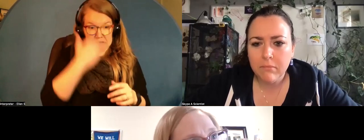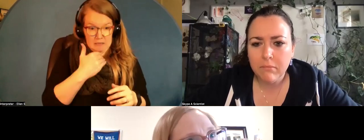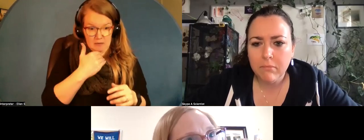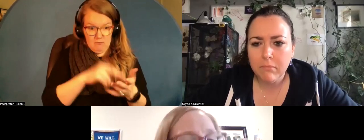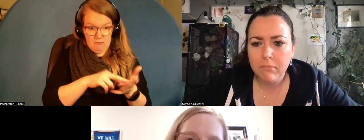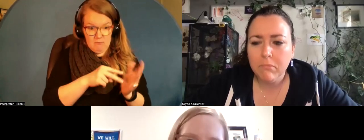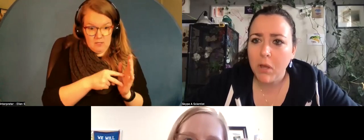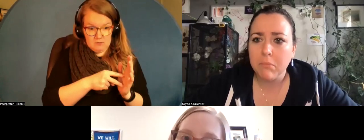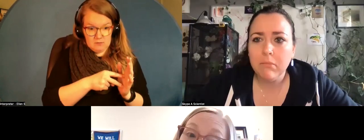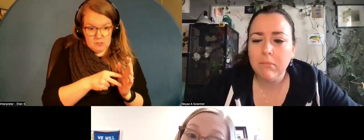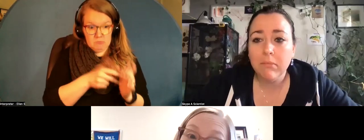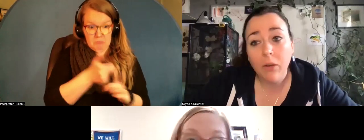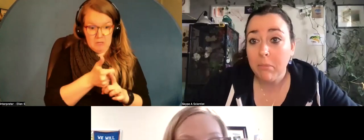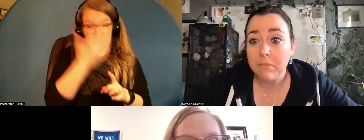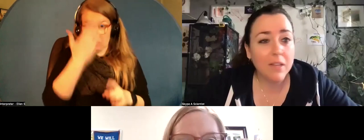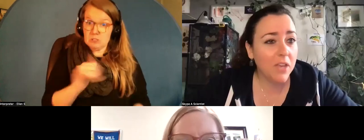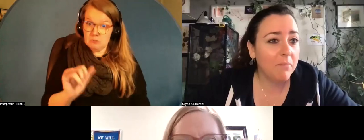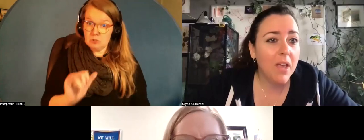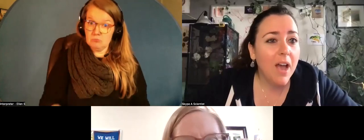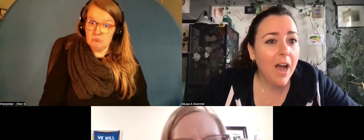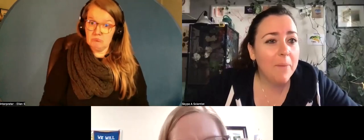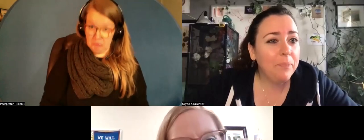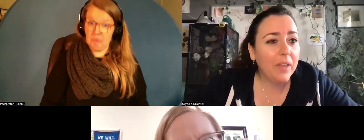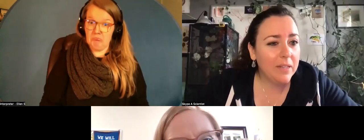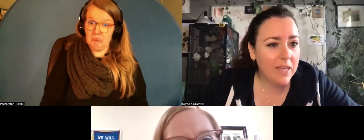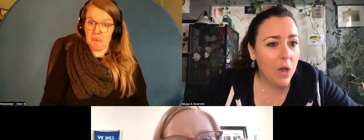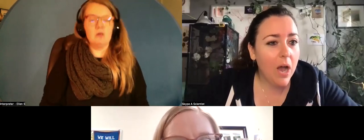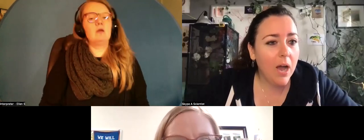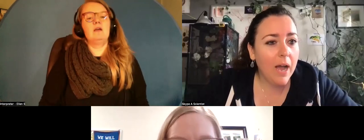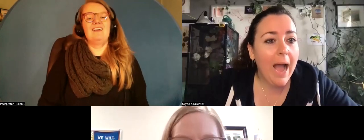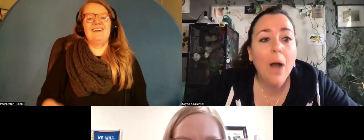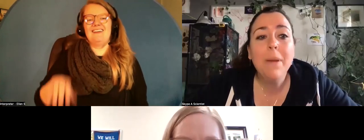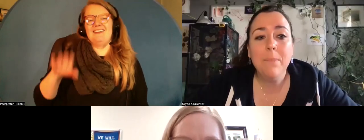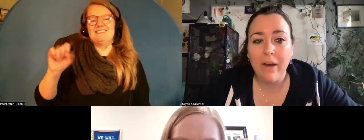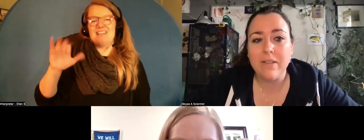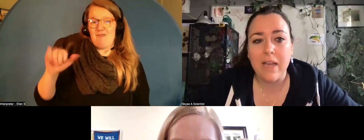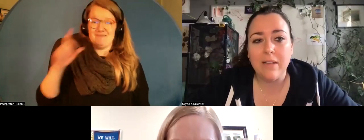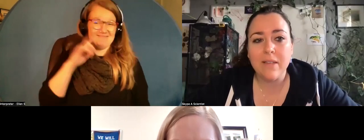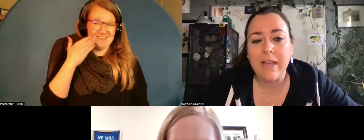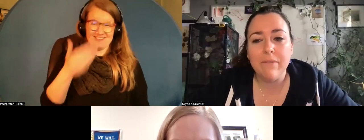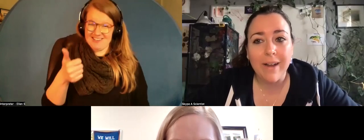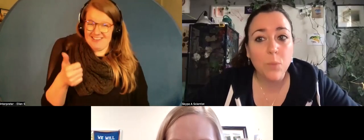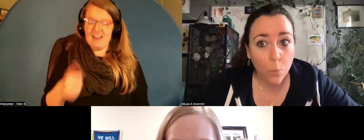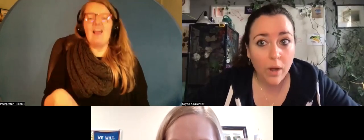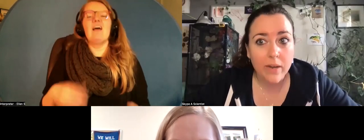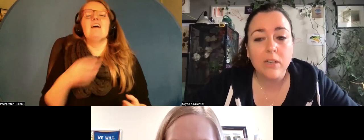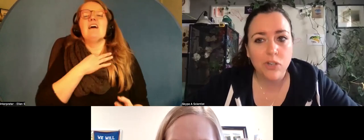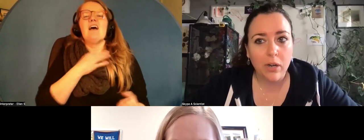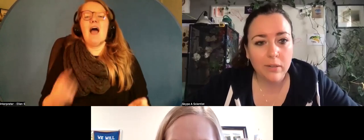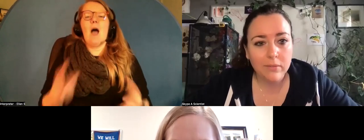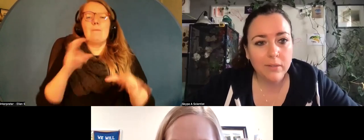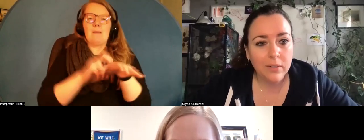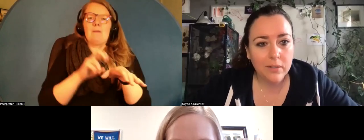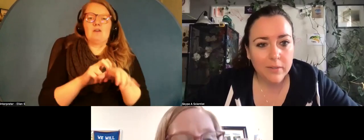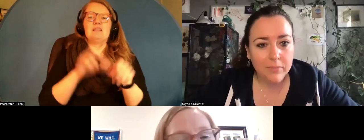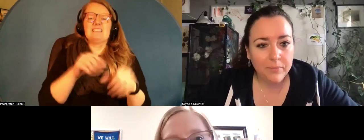parasites sleep. Yeah. Okay. Sounds good. Let's see. How many parasites can infect one